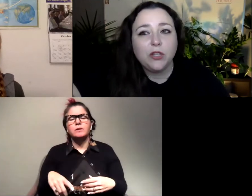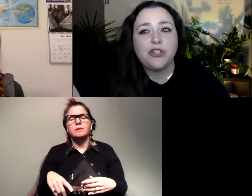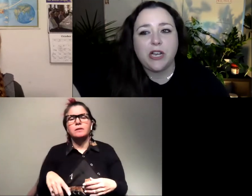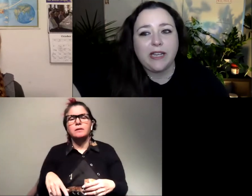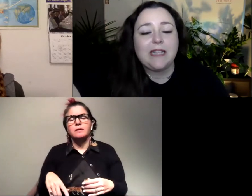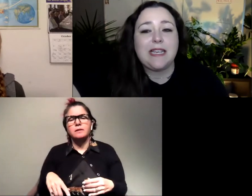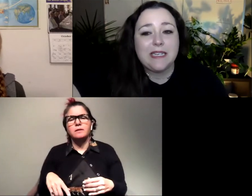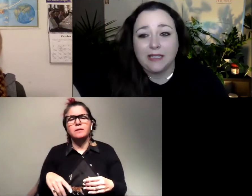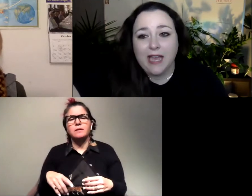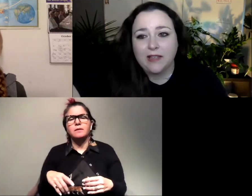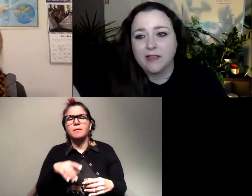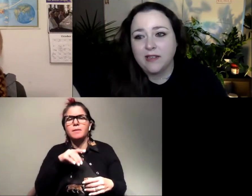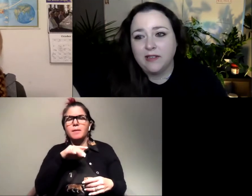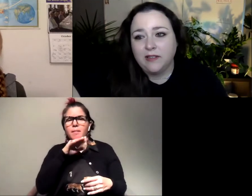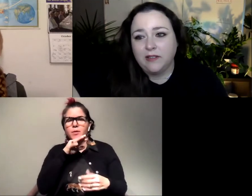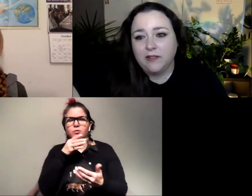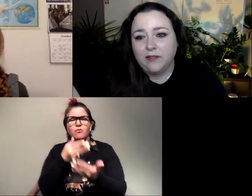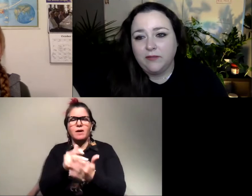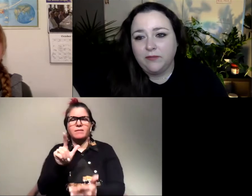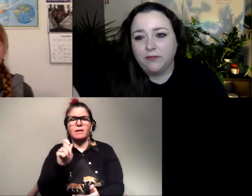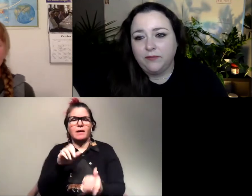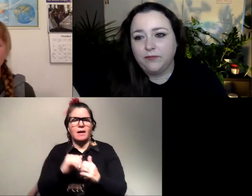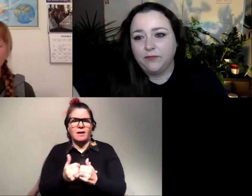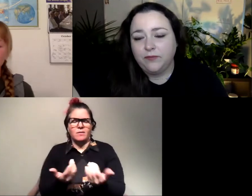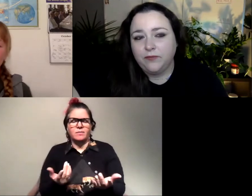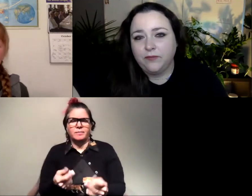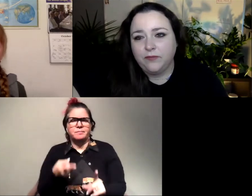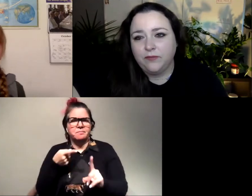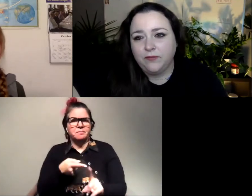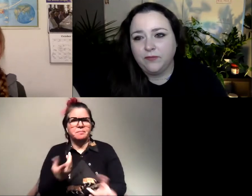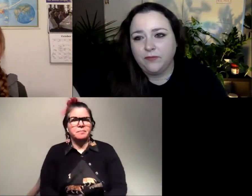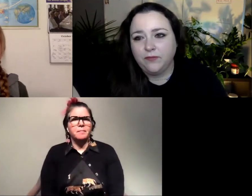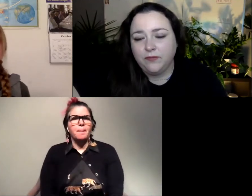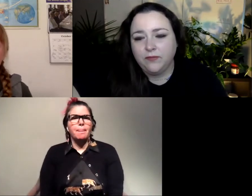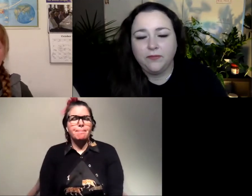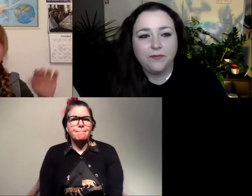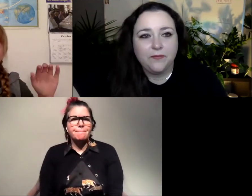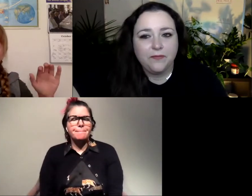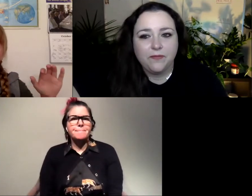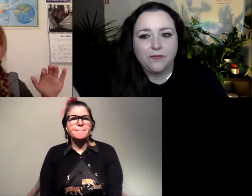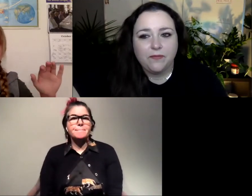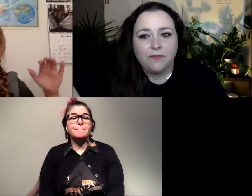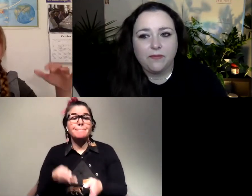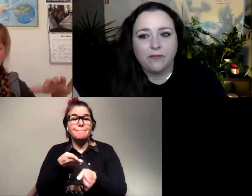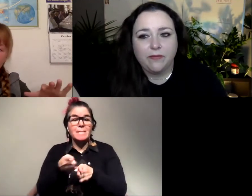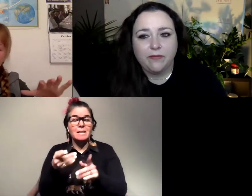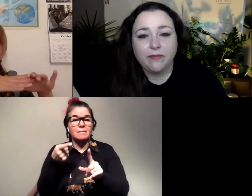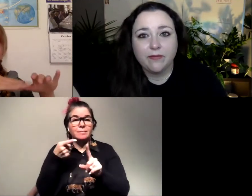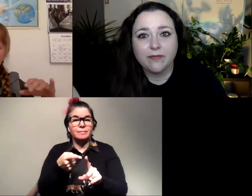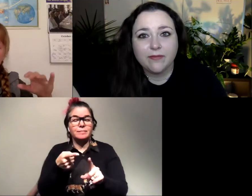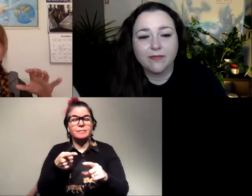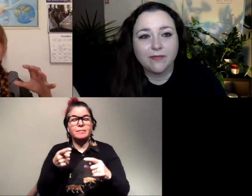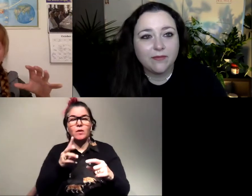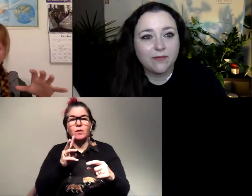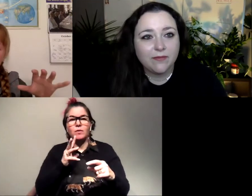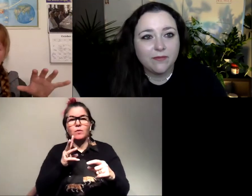that pollution gets into lakes? So I would say the main way is from